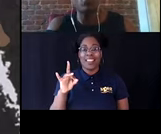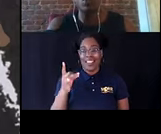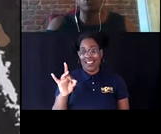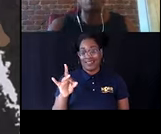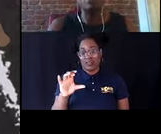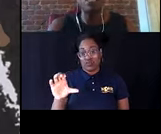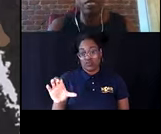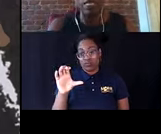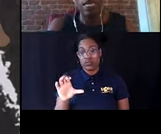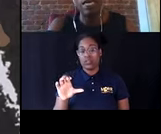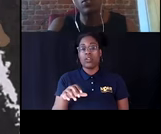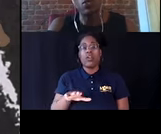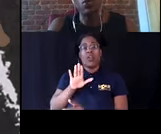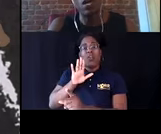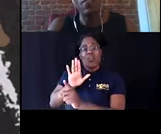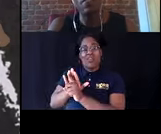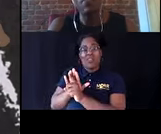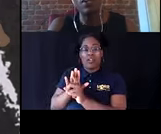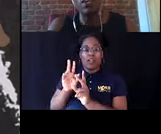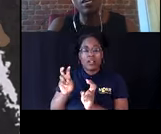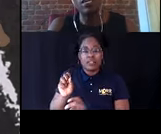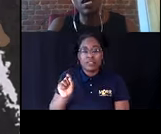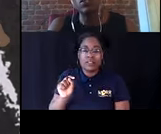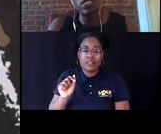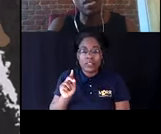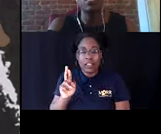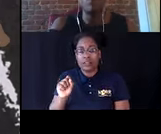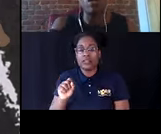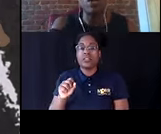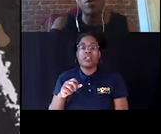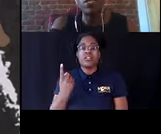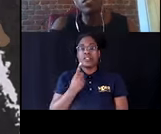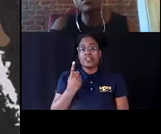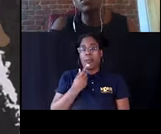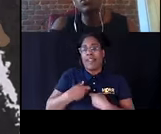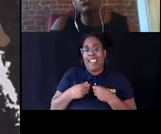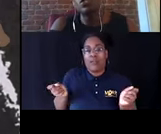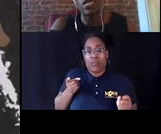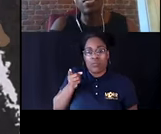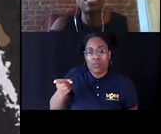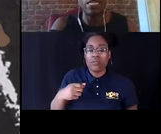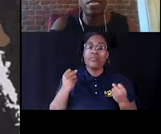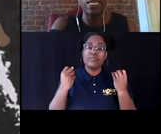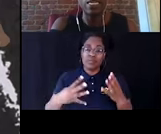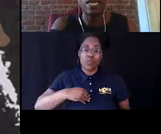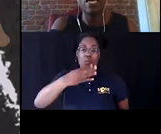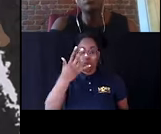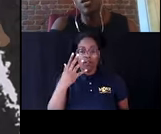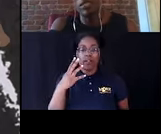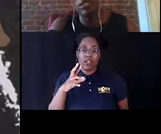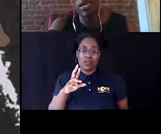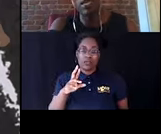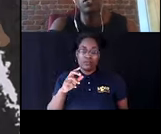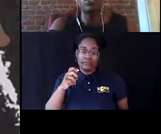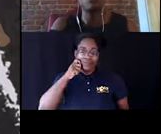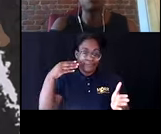by someone or revealed publicly. And so the Congress and many white racists used her trans identity as a